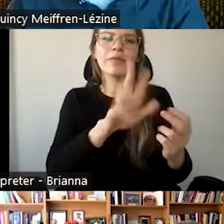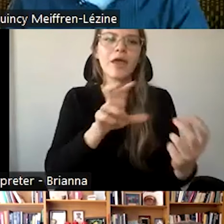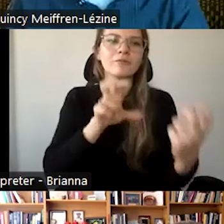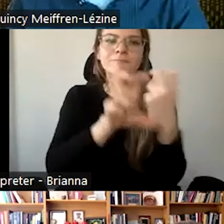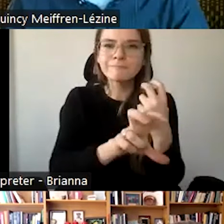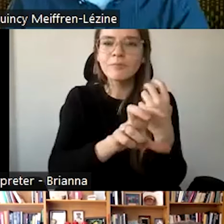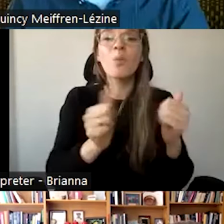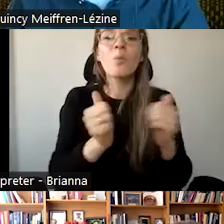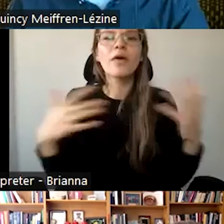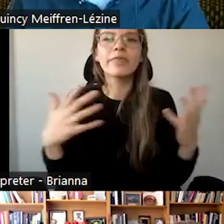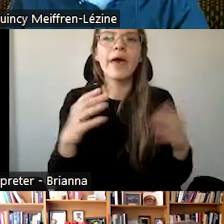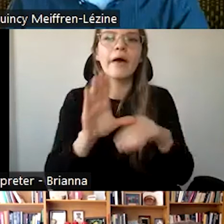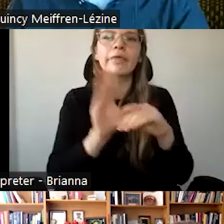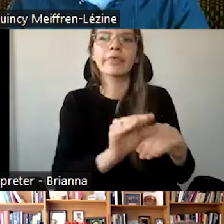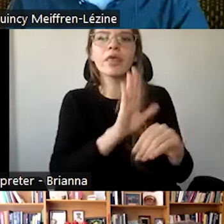pain?